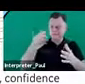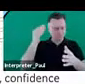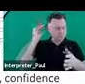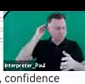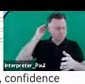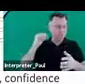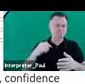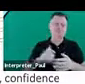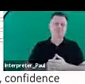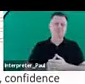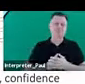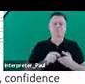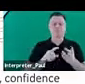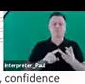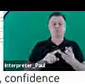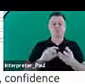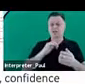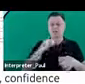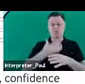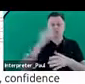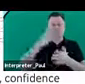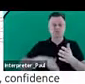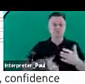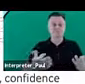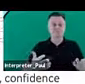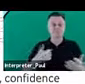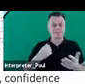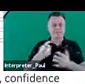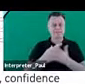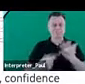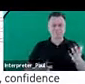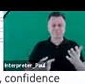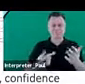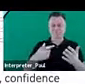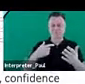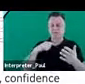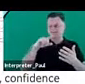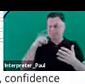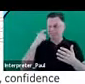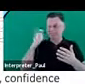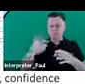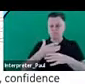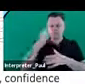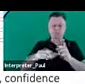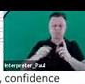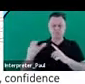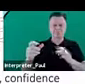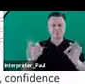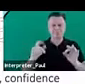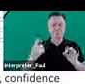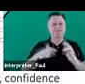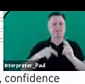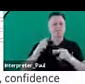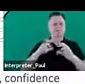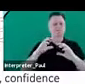And finally, lack of work experience. I have a disability. I haven't obtained work experience. But actually I've developed communication